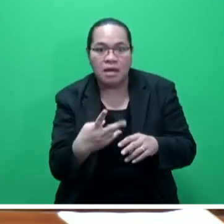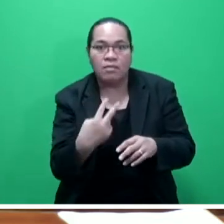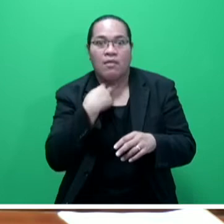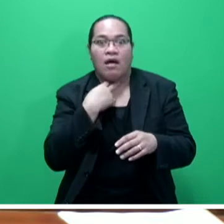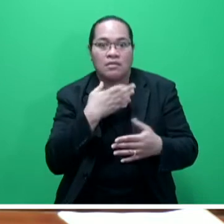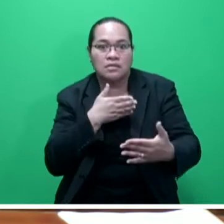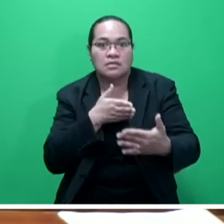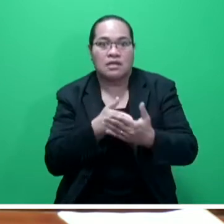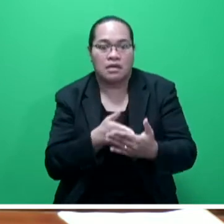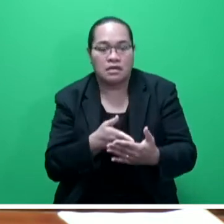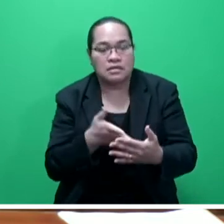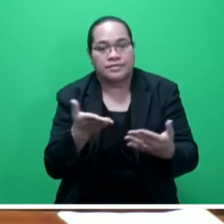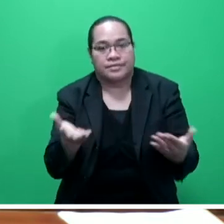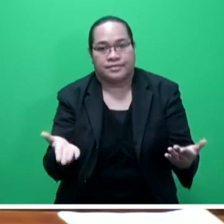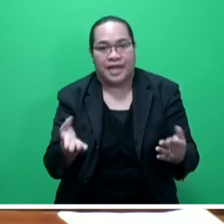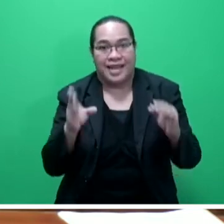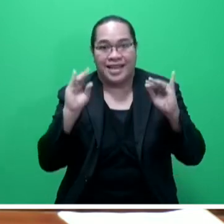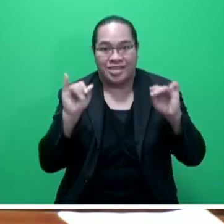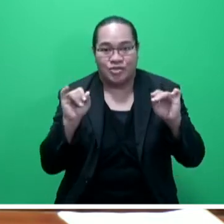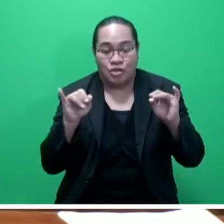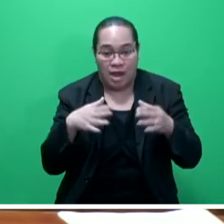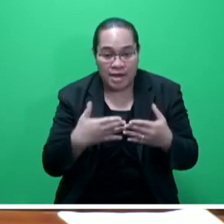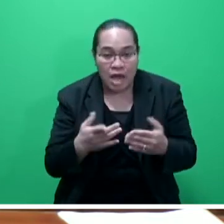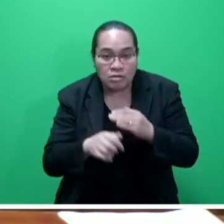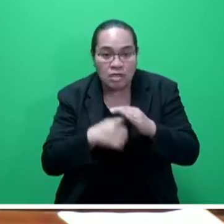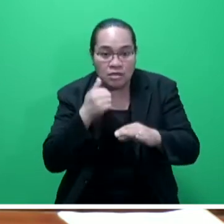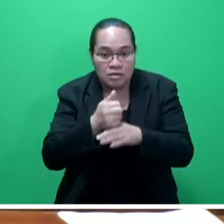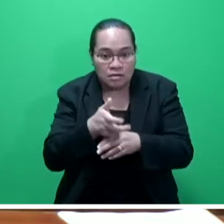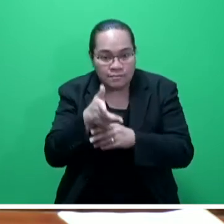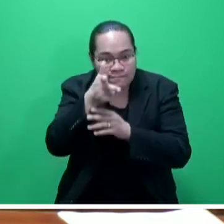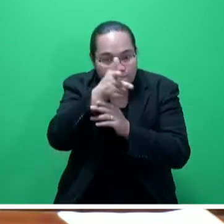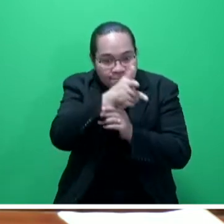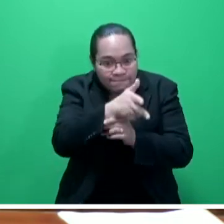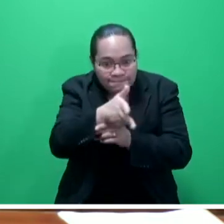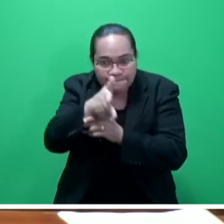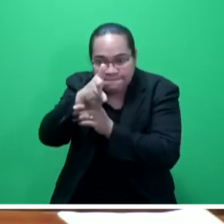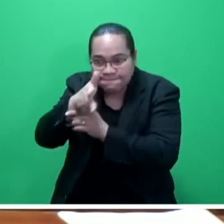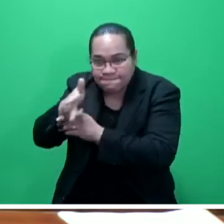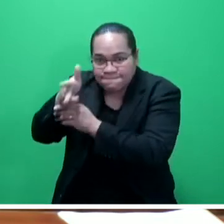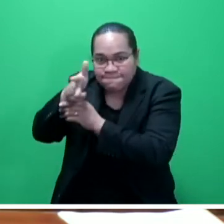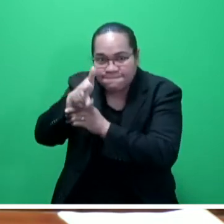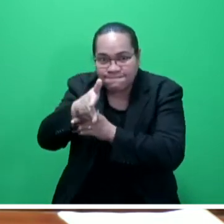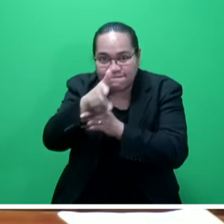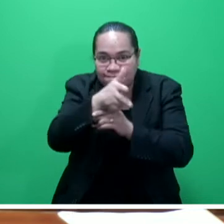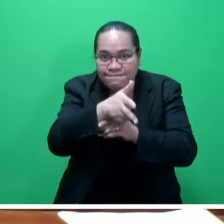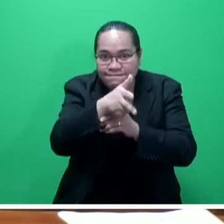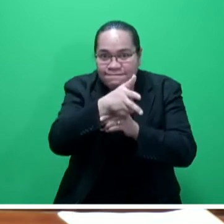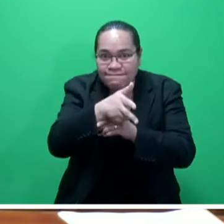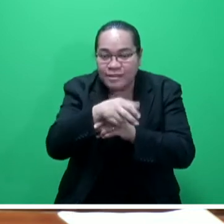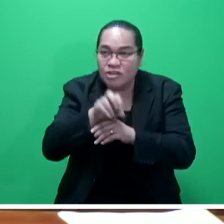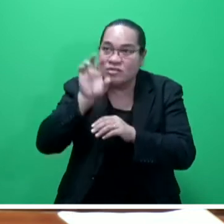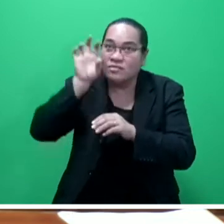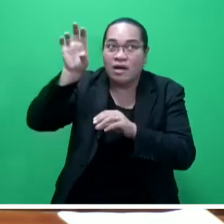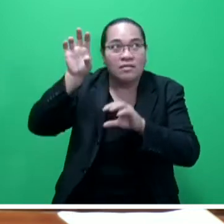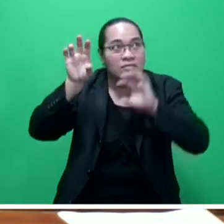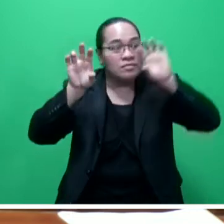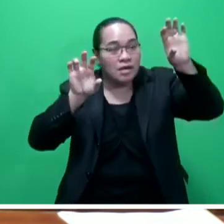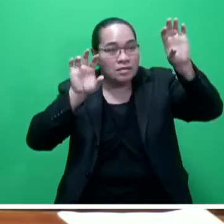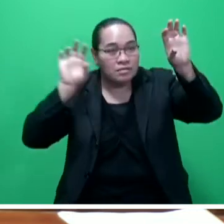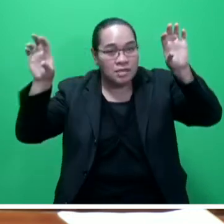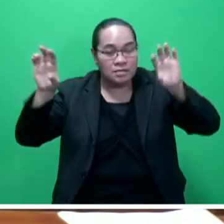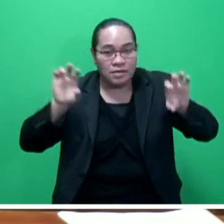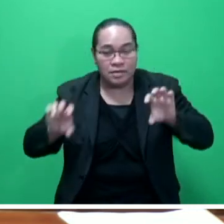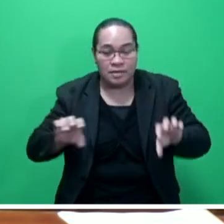issues. It is now looking at installing CCTV cameras in critical sites and have planned projects on upgrading